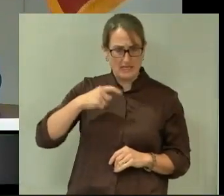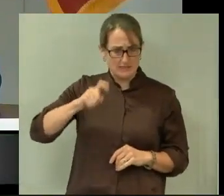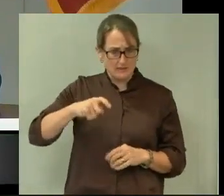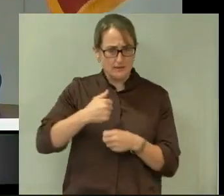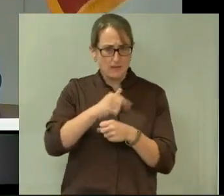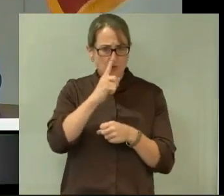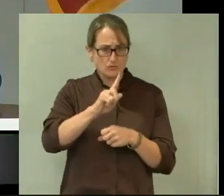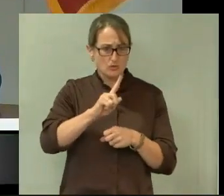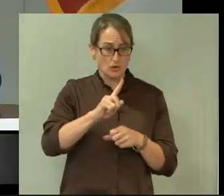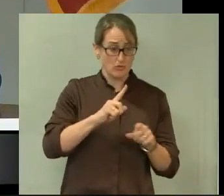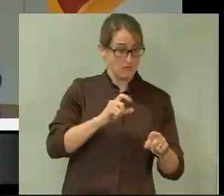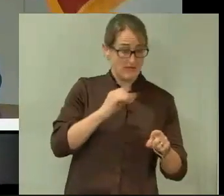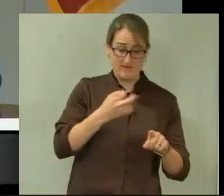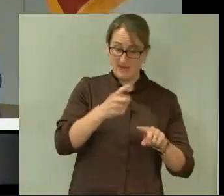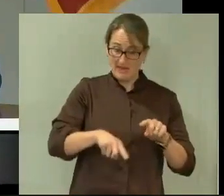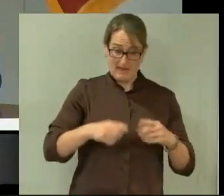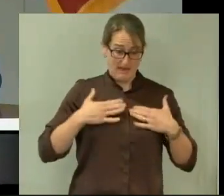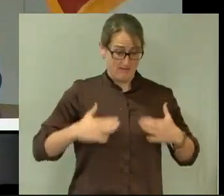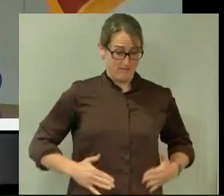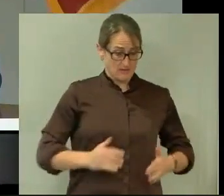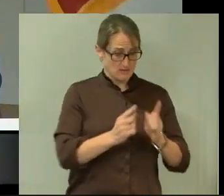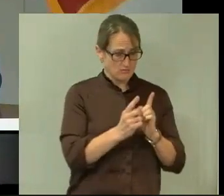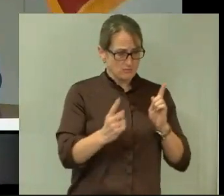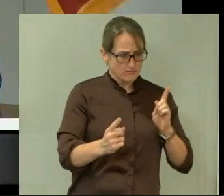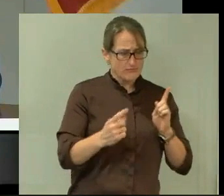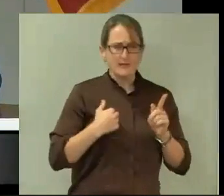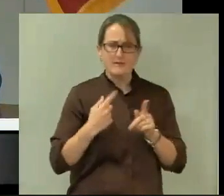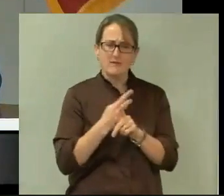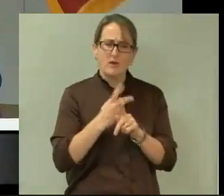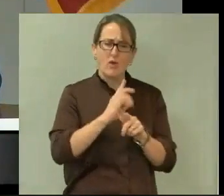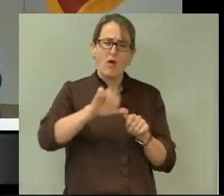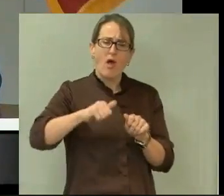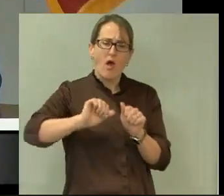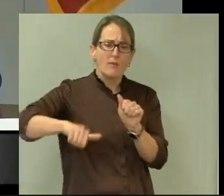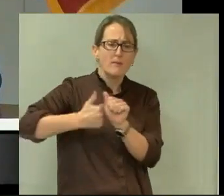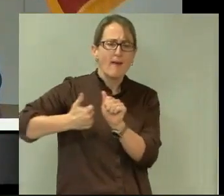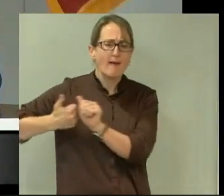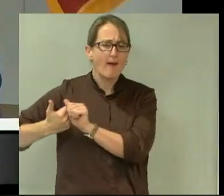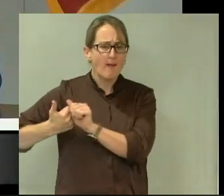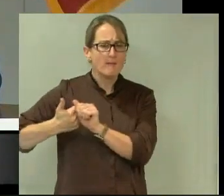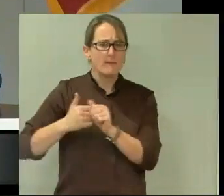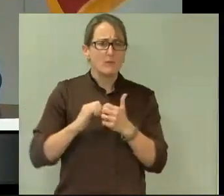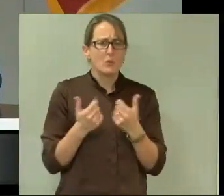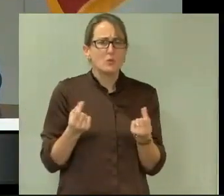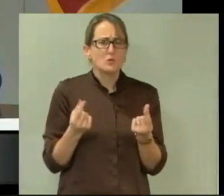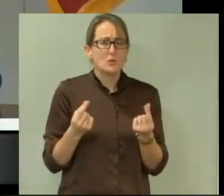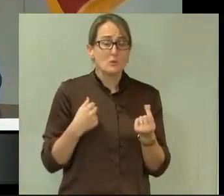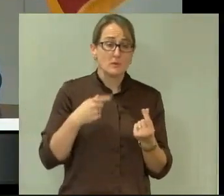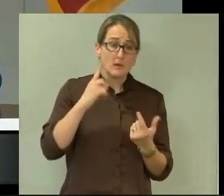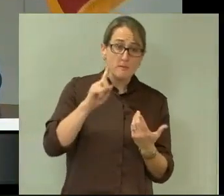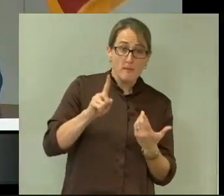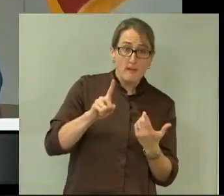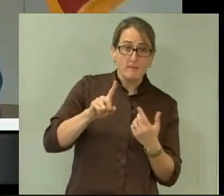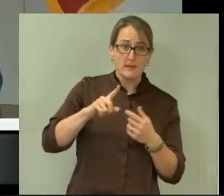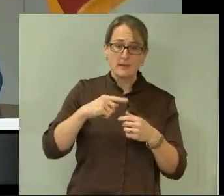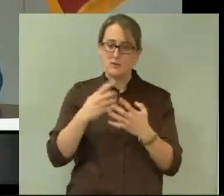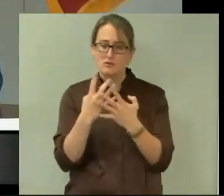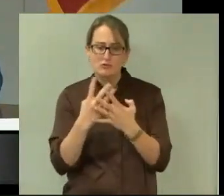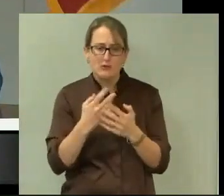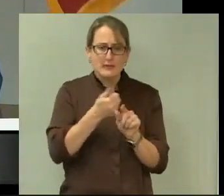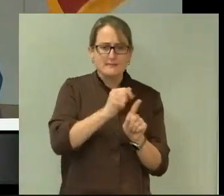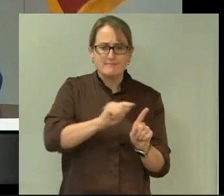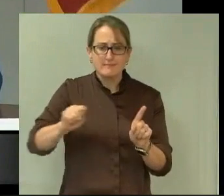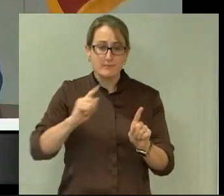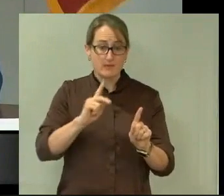safeguards in those areas, including screening of personnel, so that you ensure that we are not